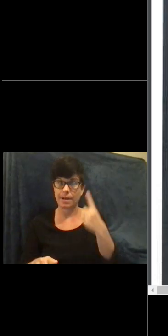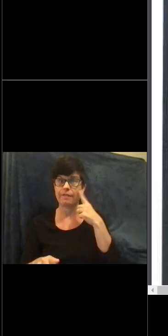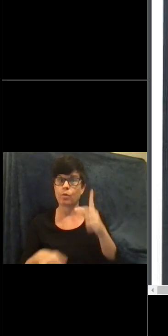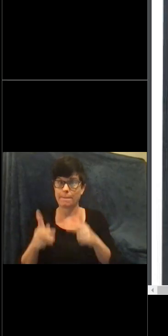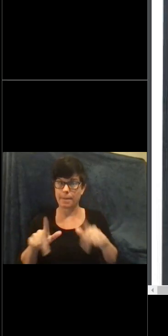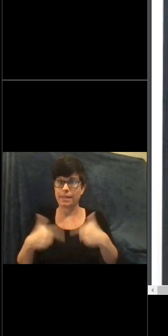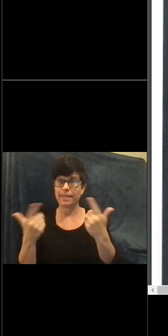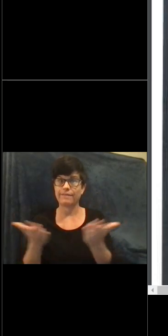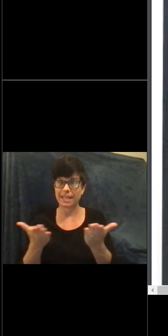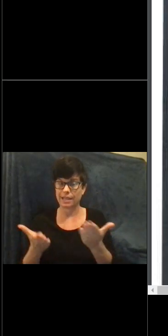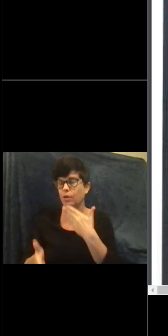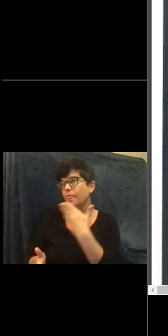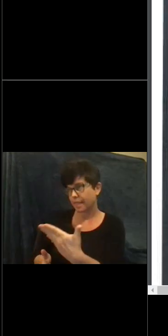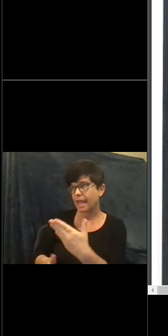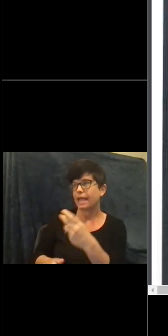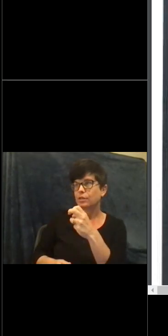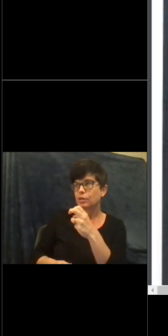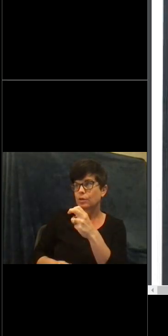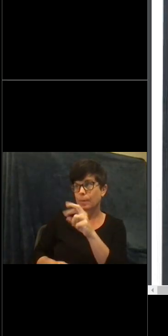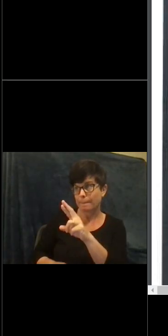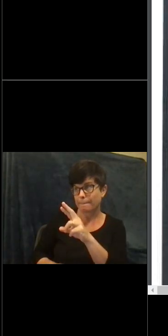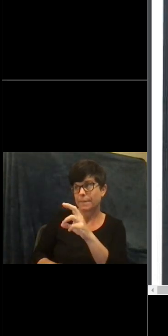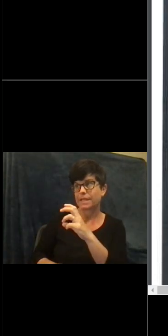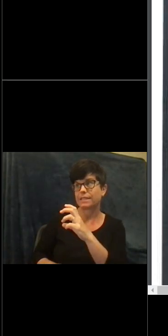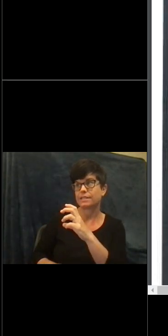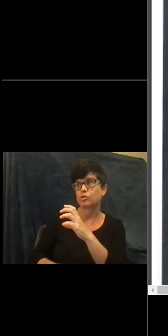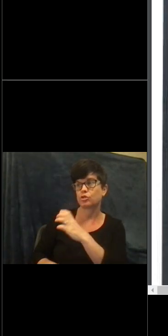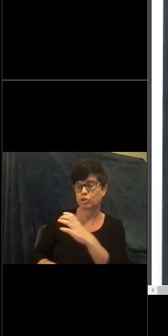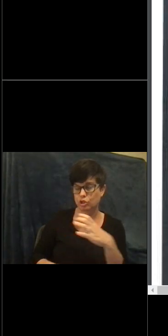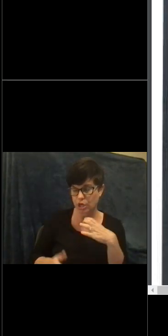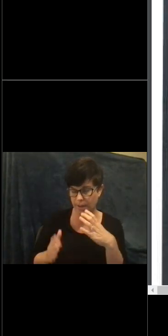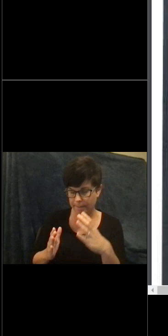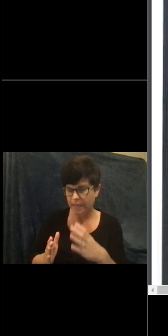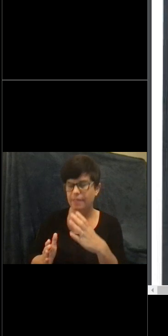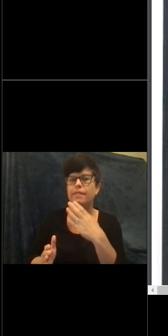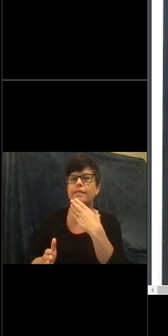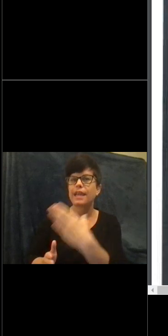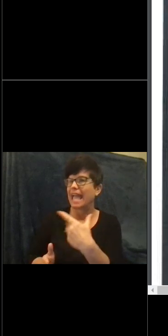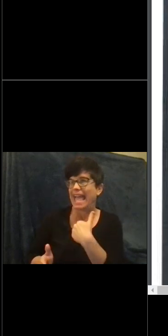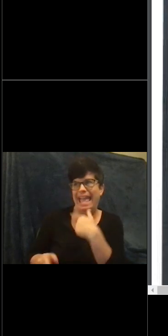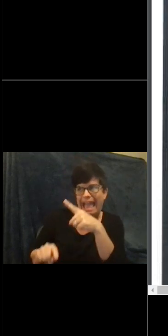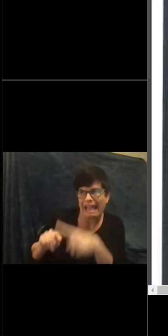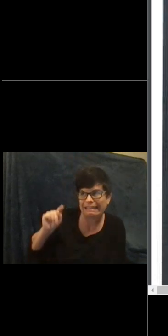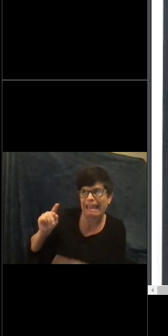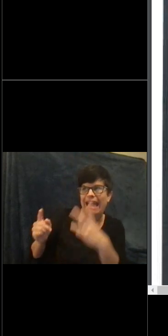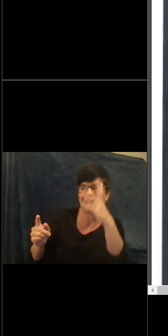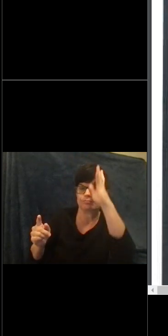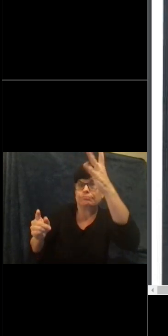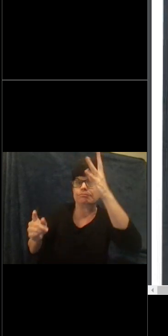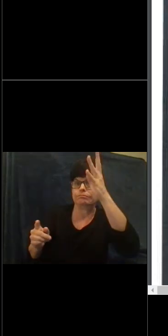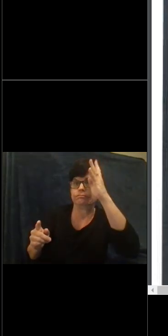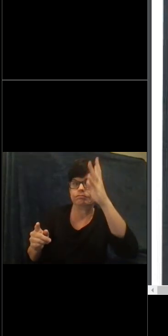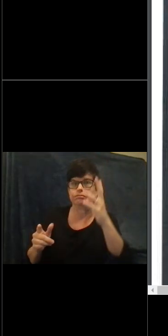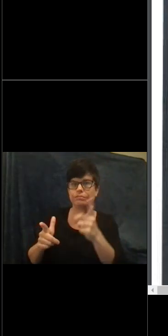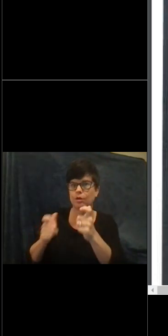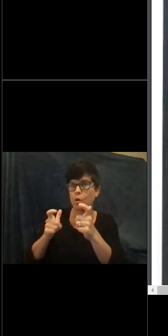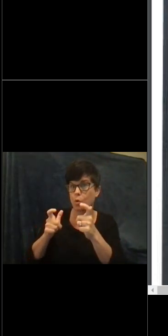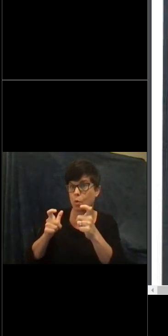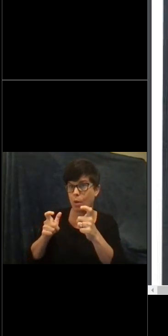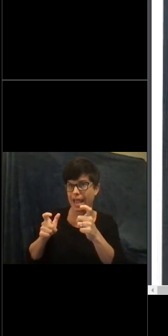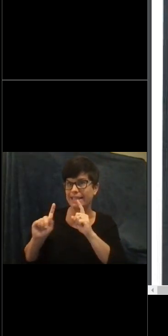you, Mr. Chairman, members of the board, Bonnie Miskell again. I can't come up with a quick answer on that because I'm not a designer,